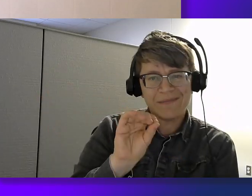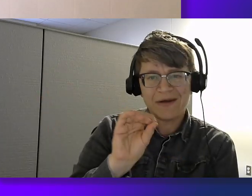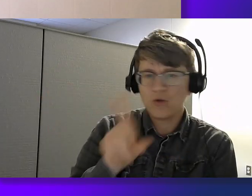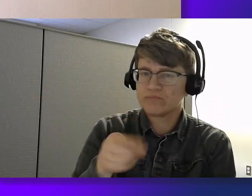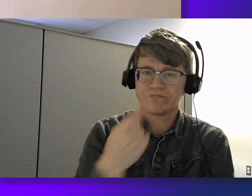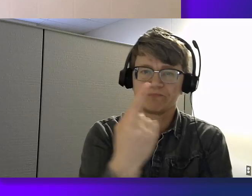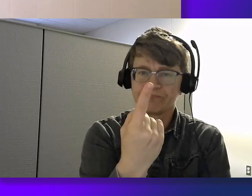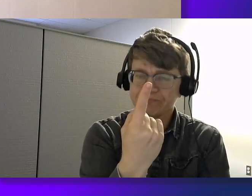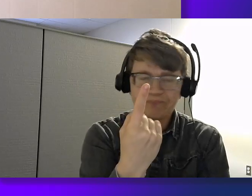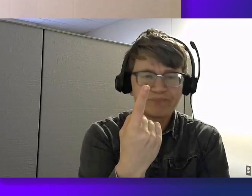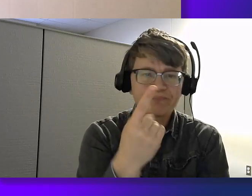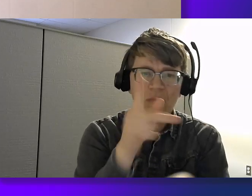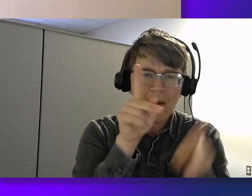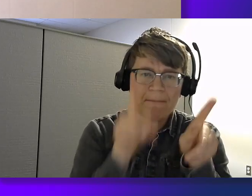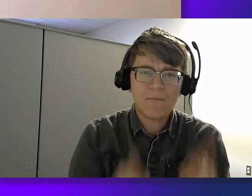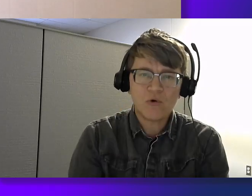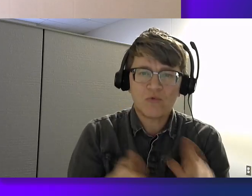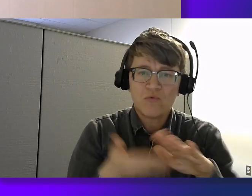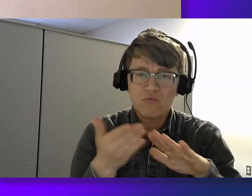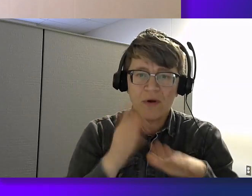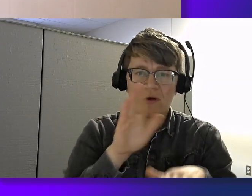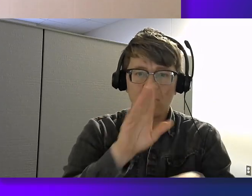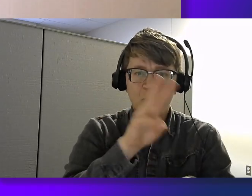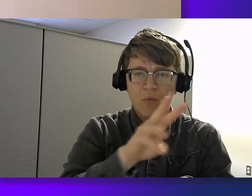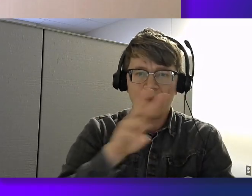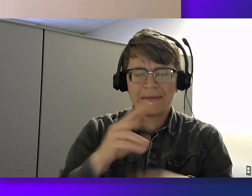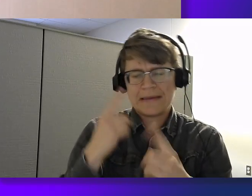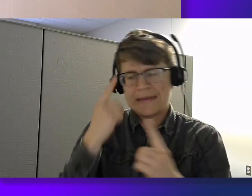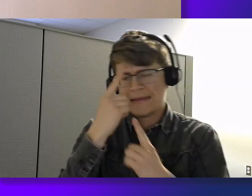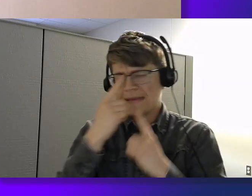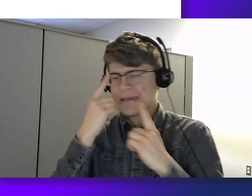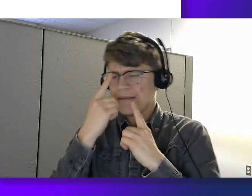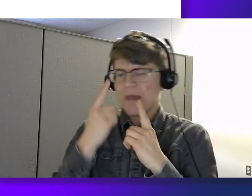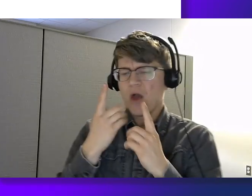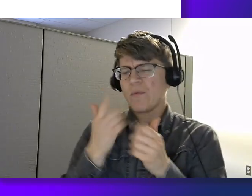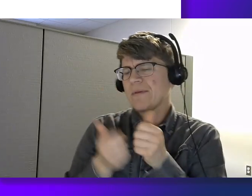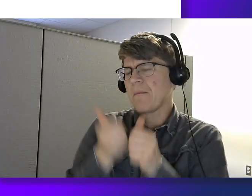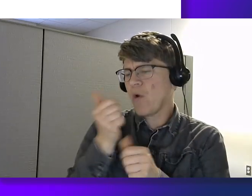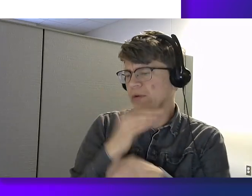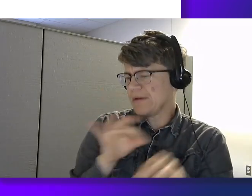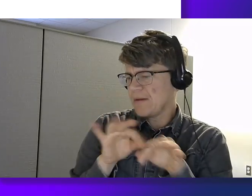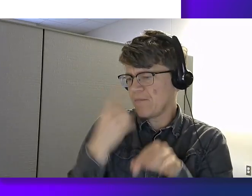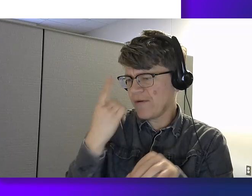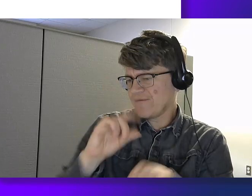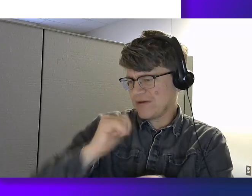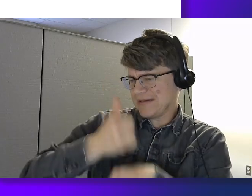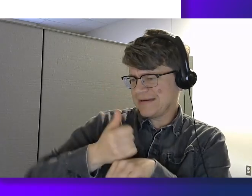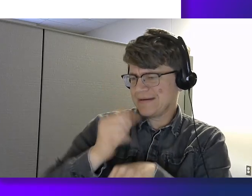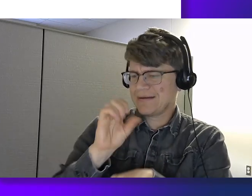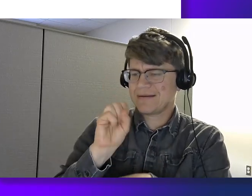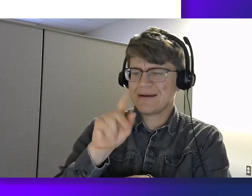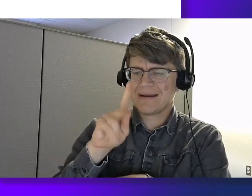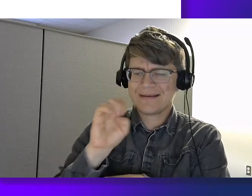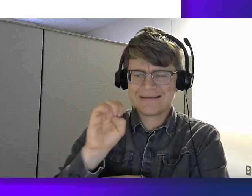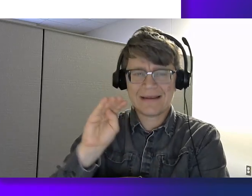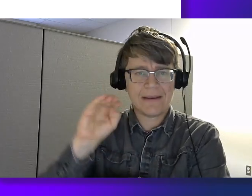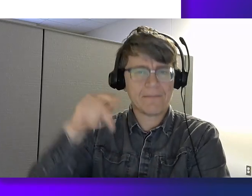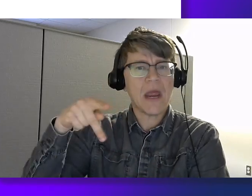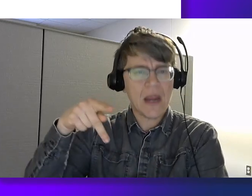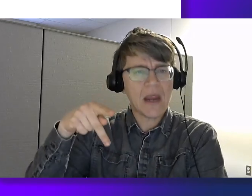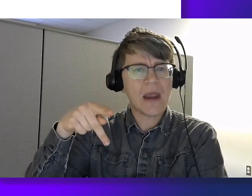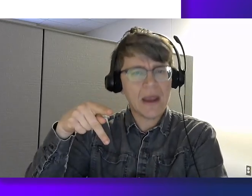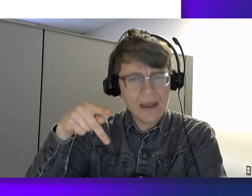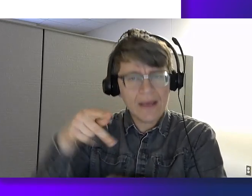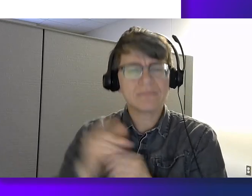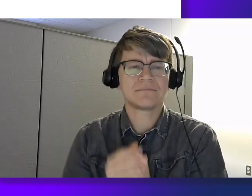give you context onto what to think about when setting up your own sitemap. Whether you're a business of 1 or 1,000, there are a